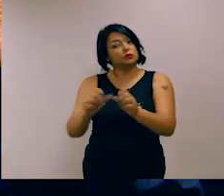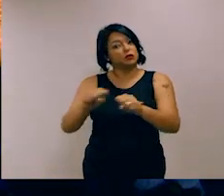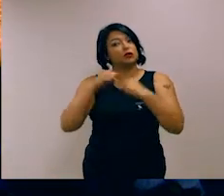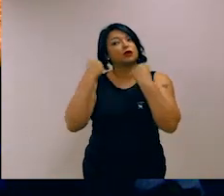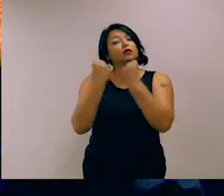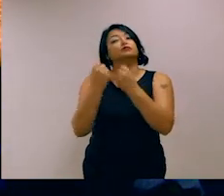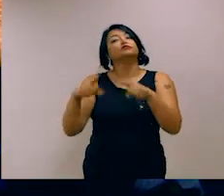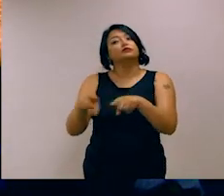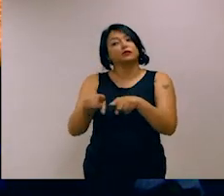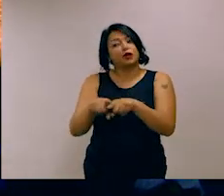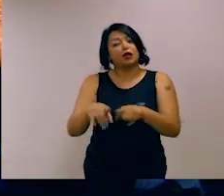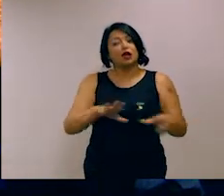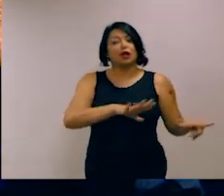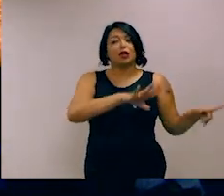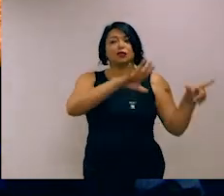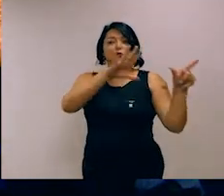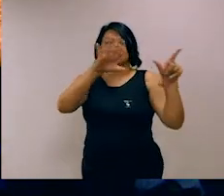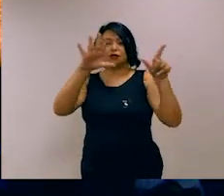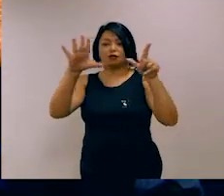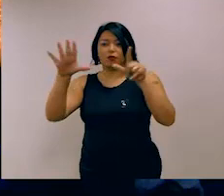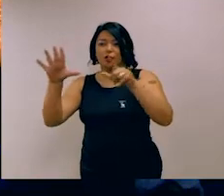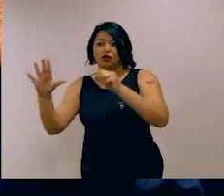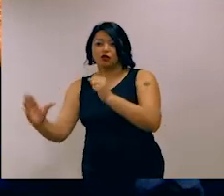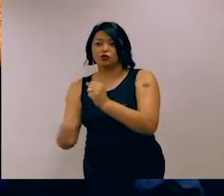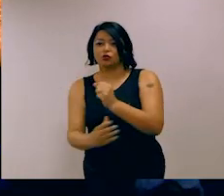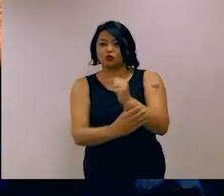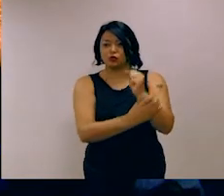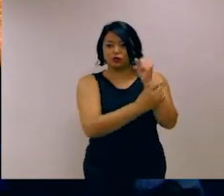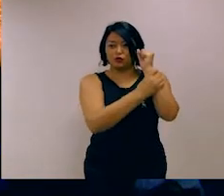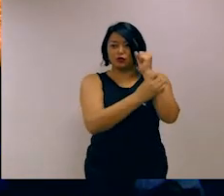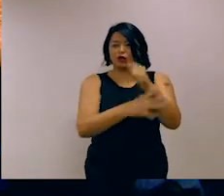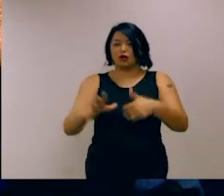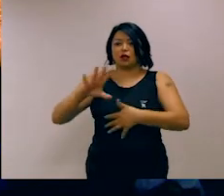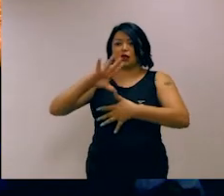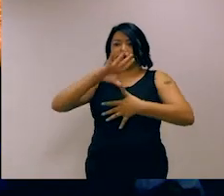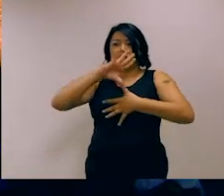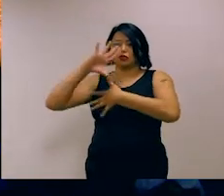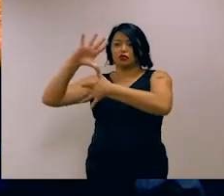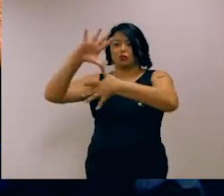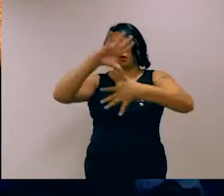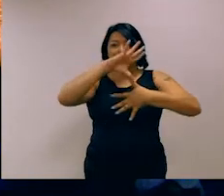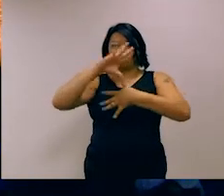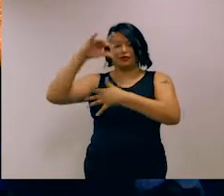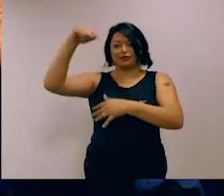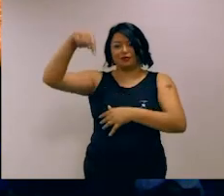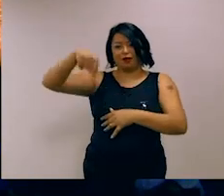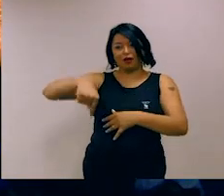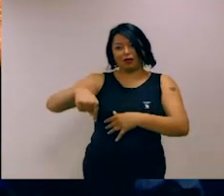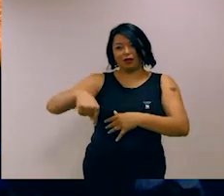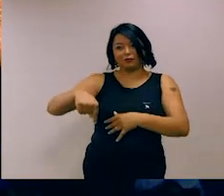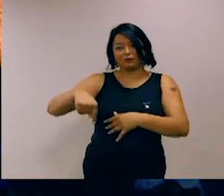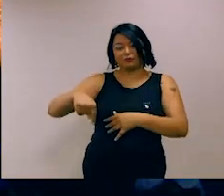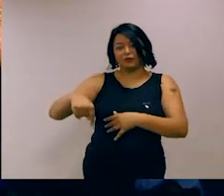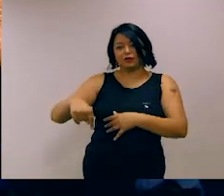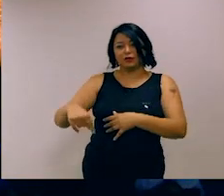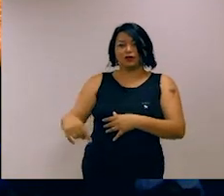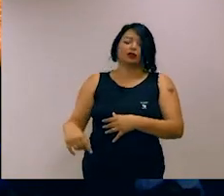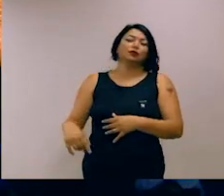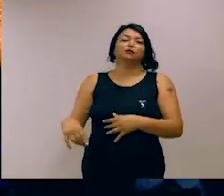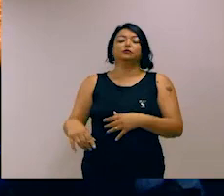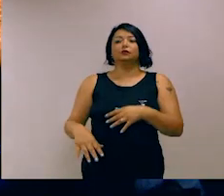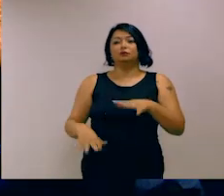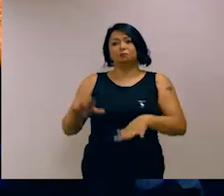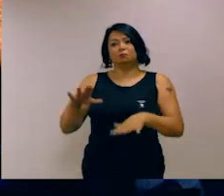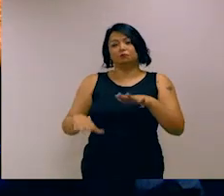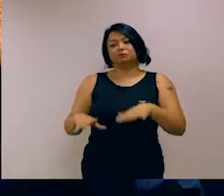parallel to this seminar, we're going to have the geocontrol a week from our Latin